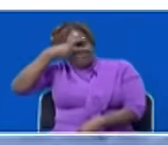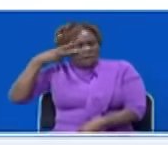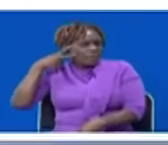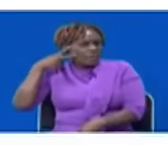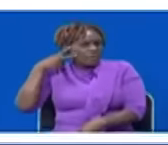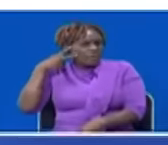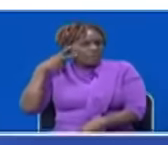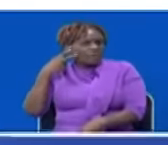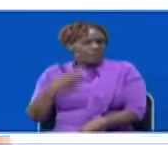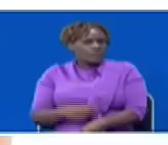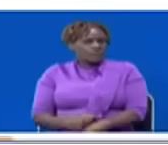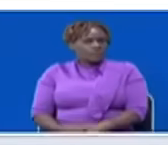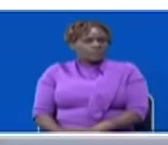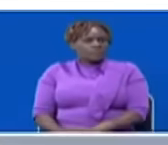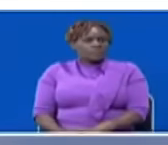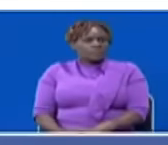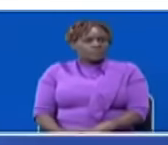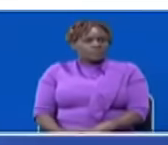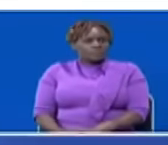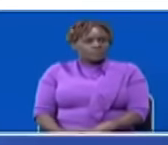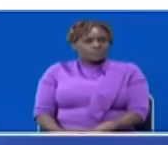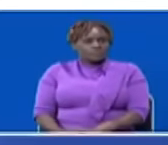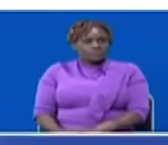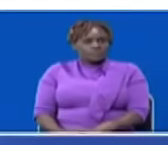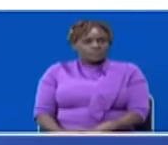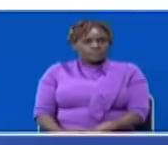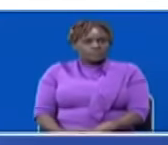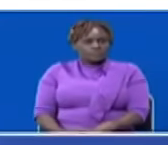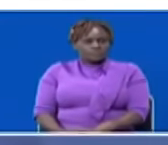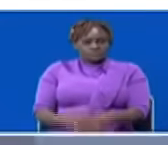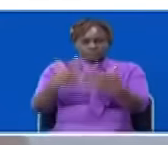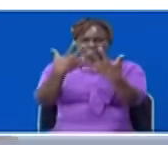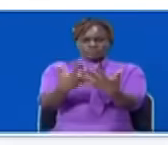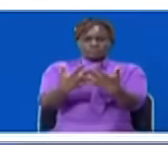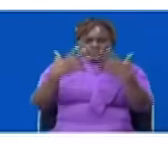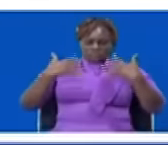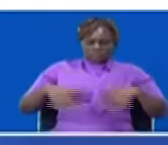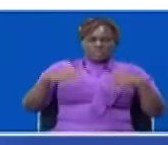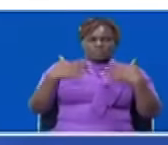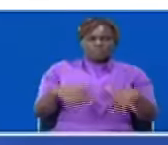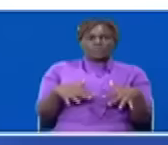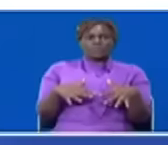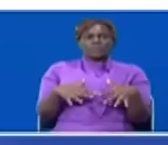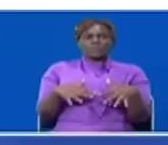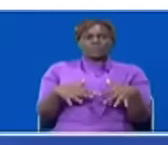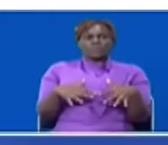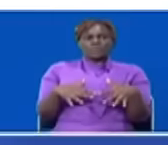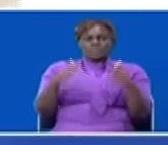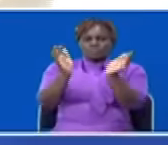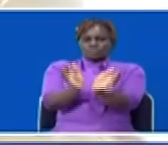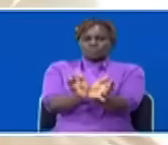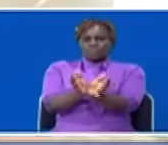watu. Au captain wa mahabusu wale ambao ni tano walikuwa